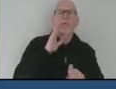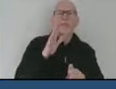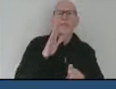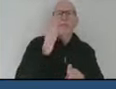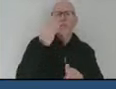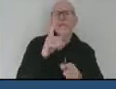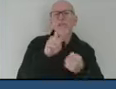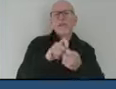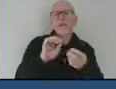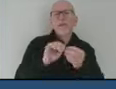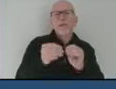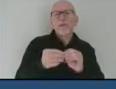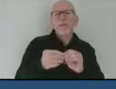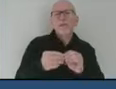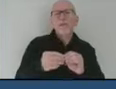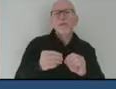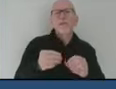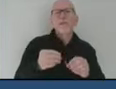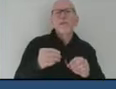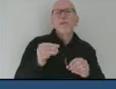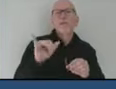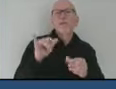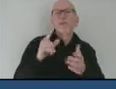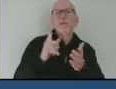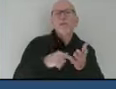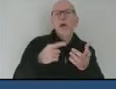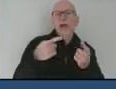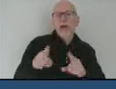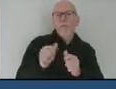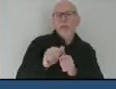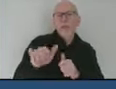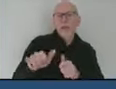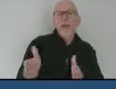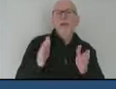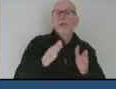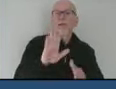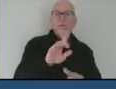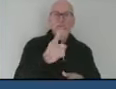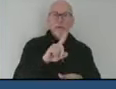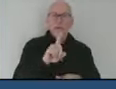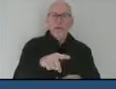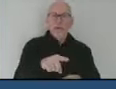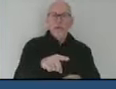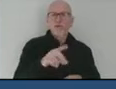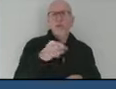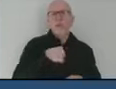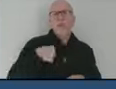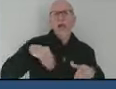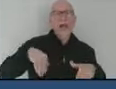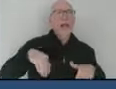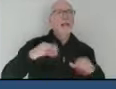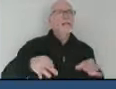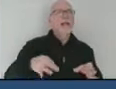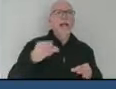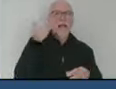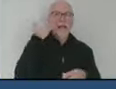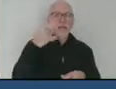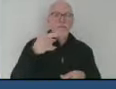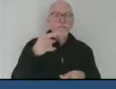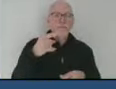exact numbers on what's occurred on that front. The first question is no, we haven't settled on one